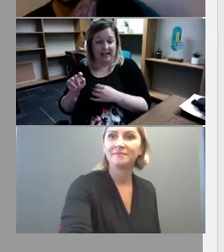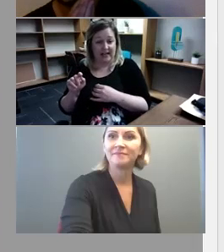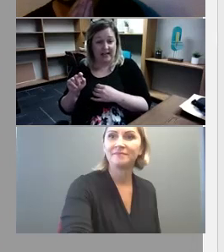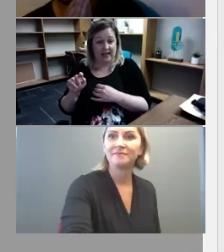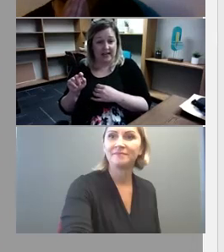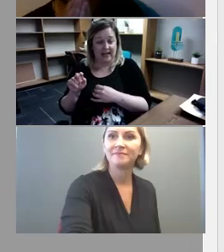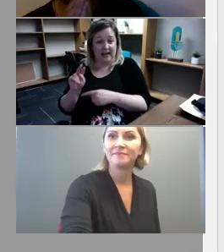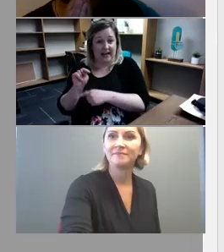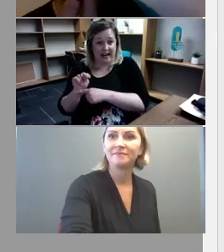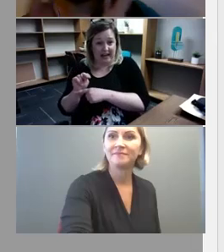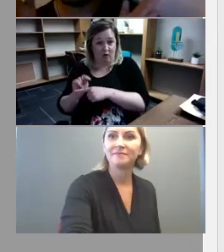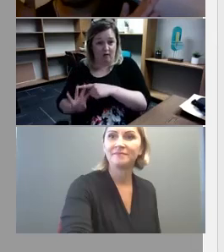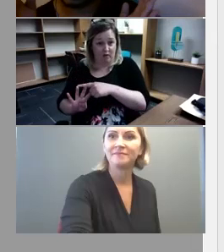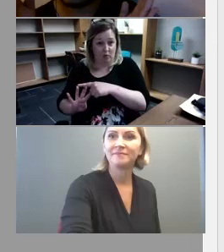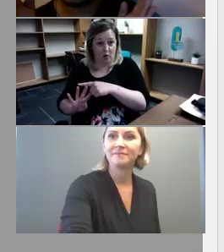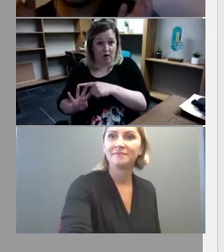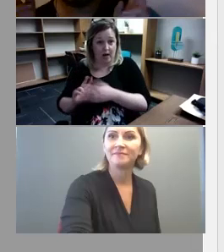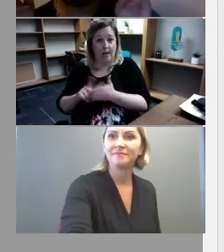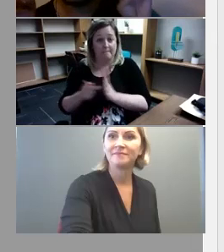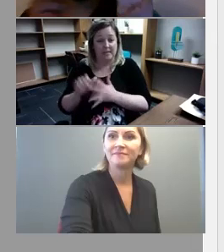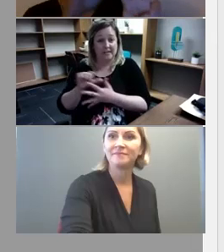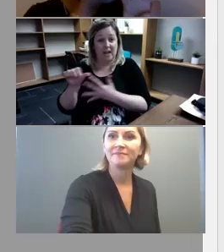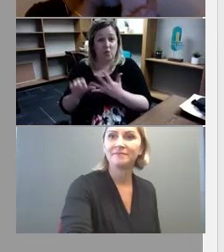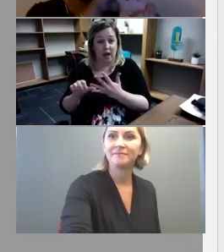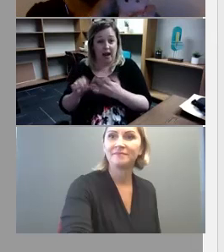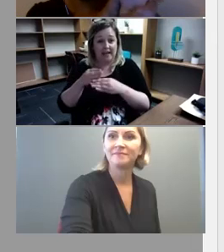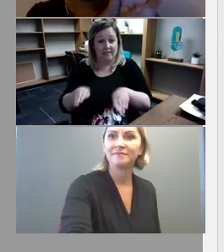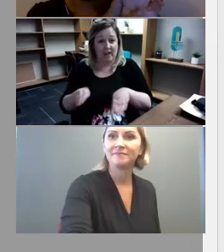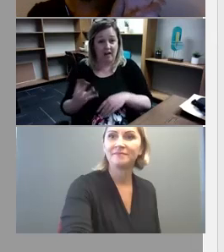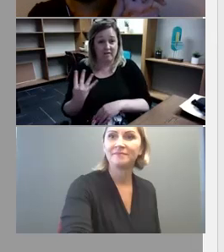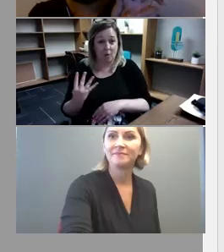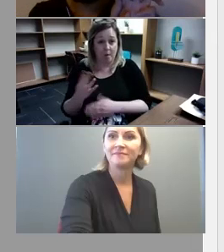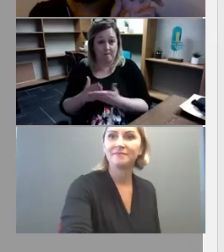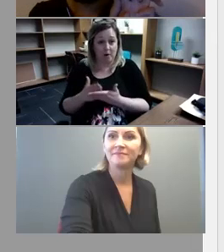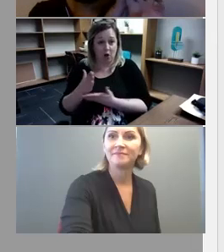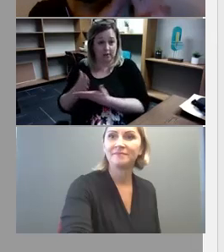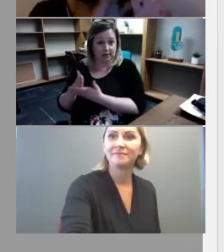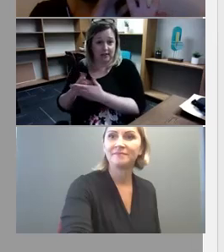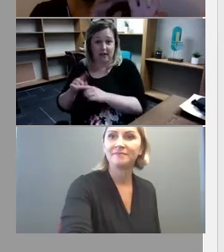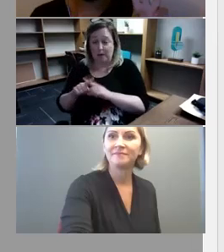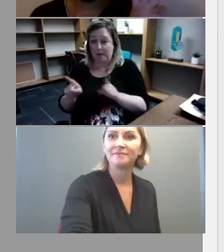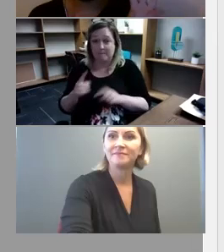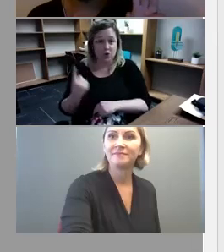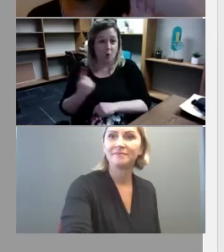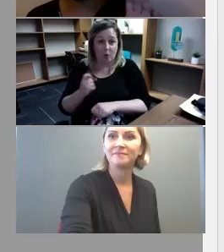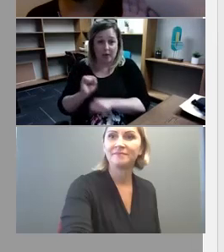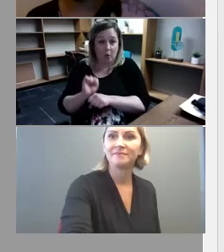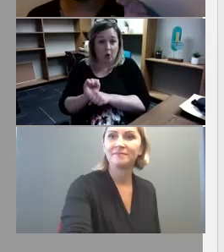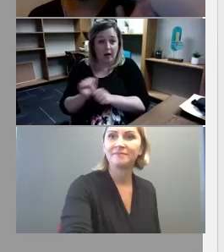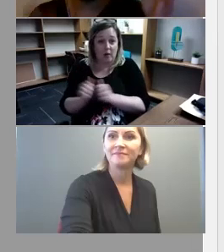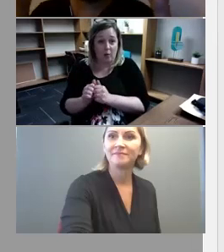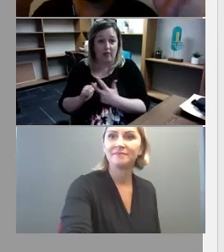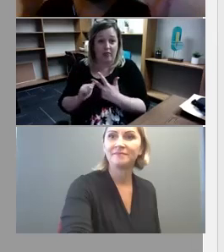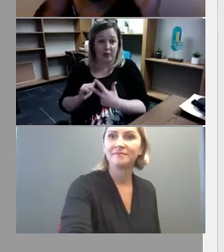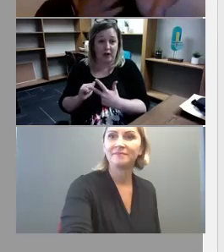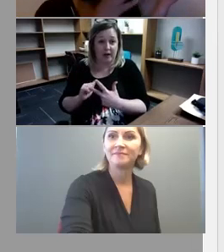we are dividing our array into 4 parts, but we are only working with 3 of them, right? So essentially think of